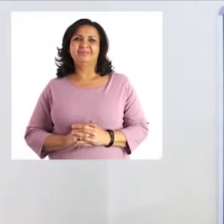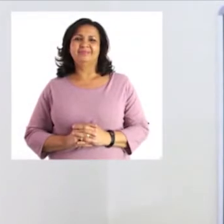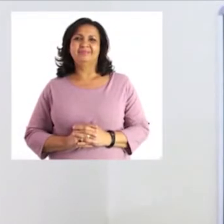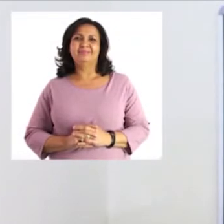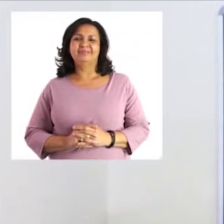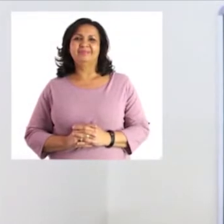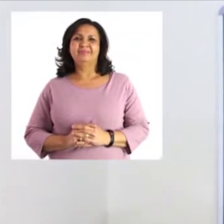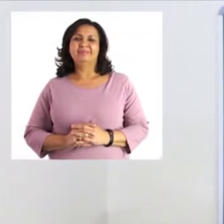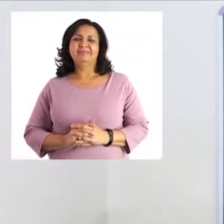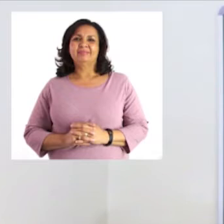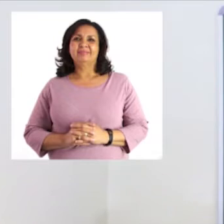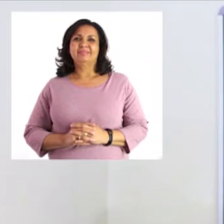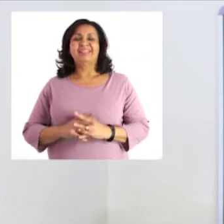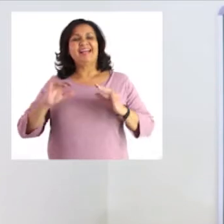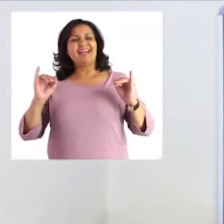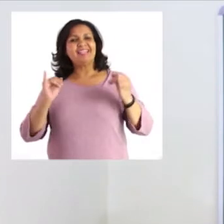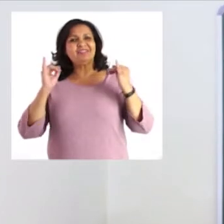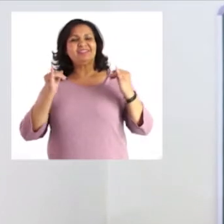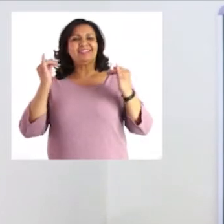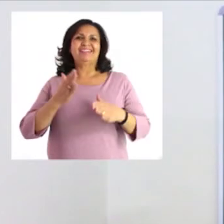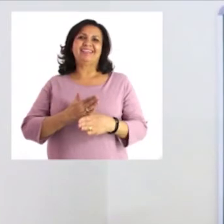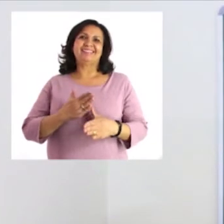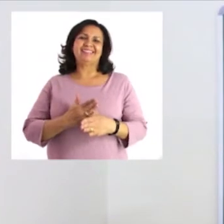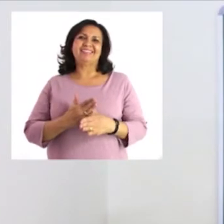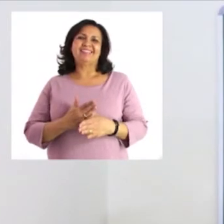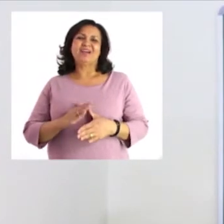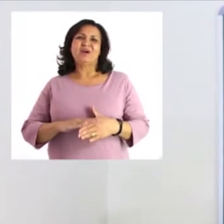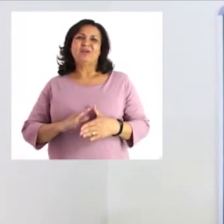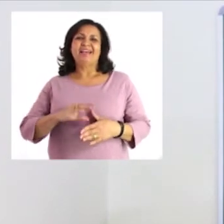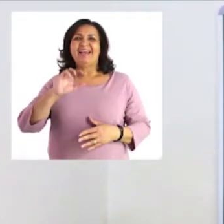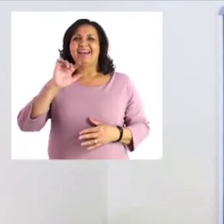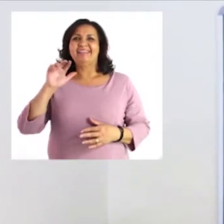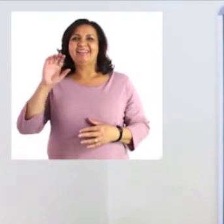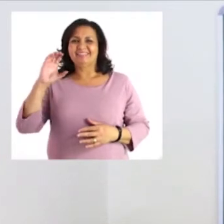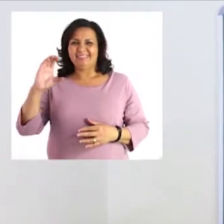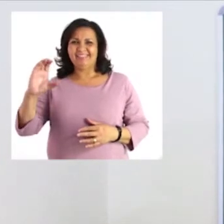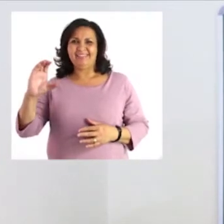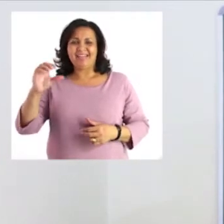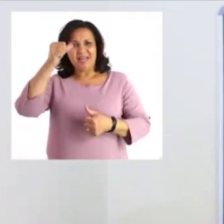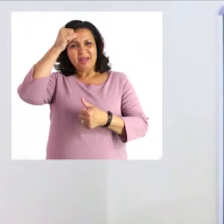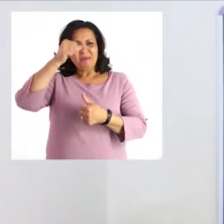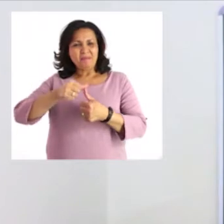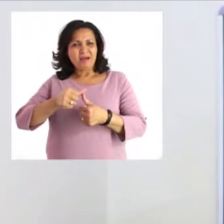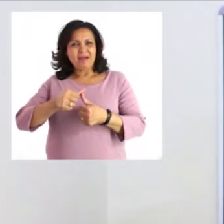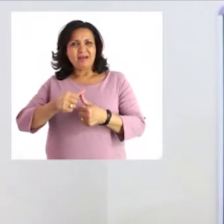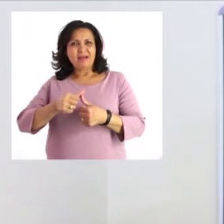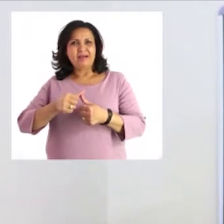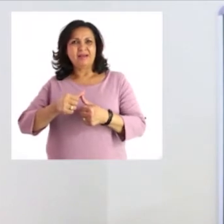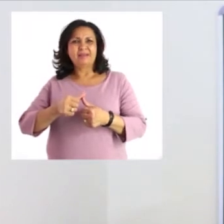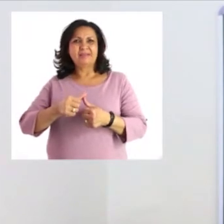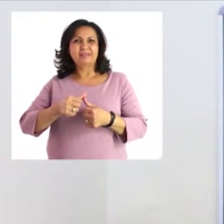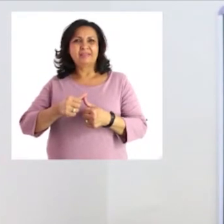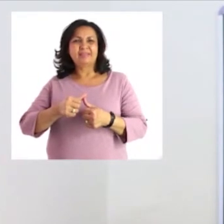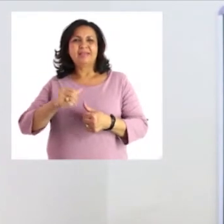Well, friends, I hope you enjoyed the lesson on letter C. Remember, cars can cruise down